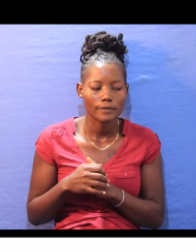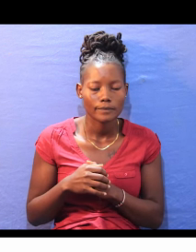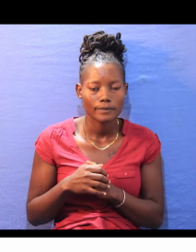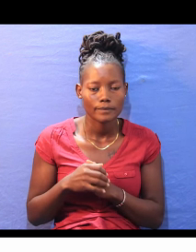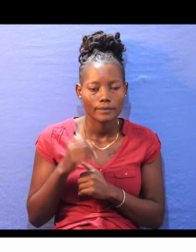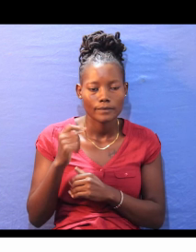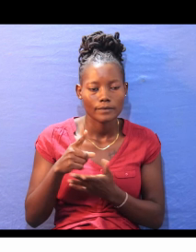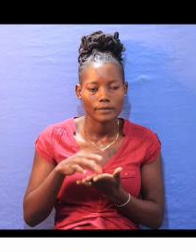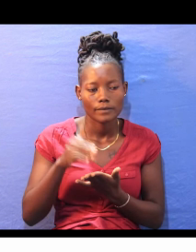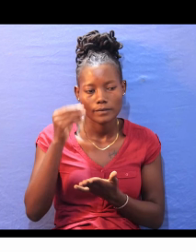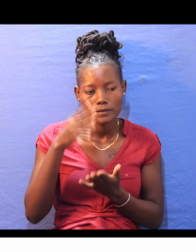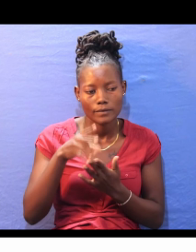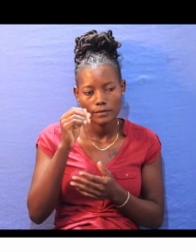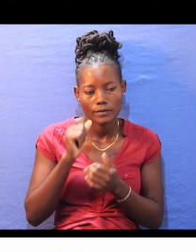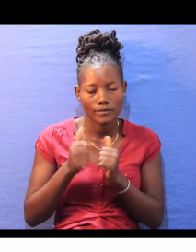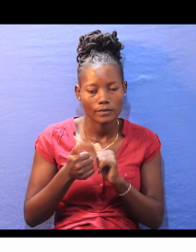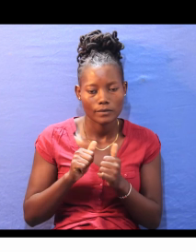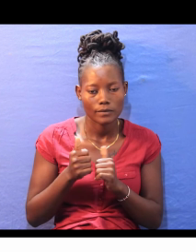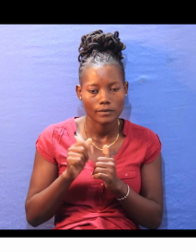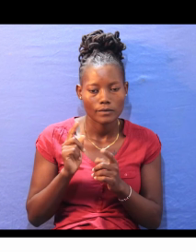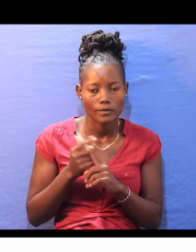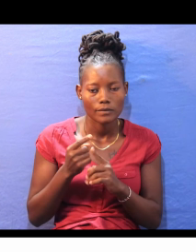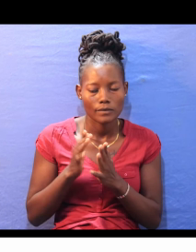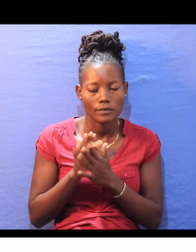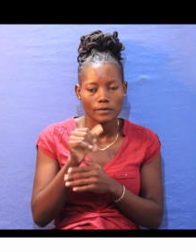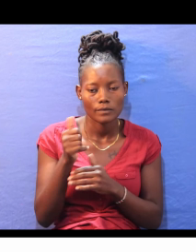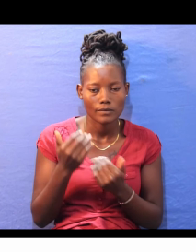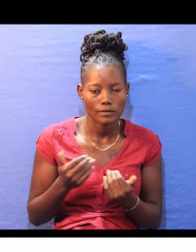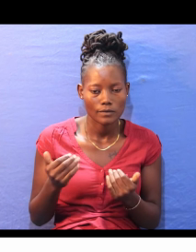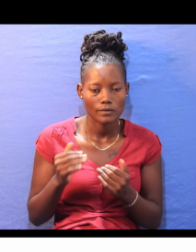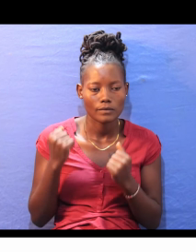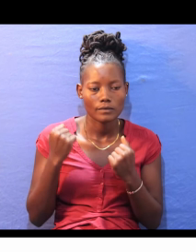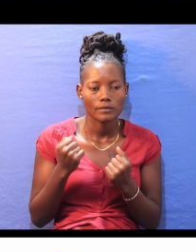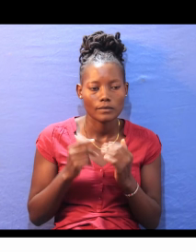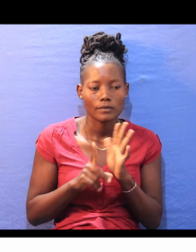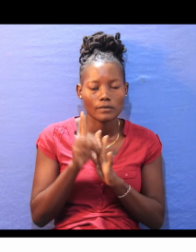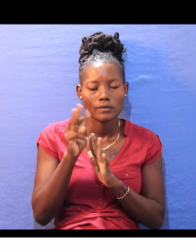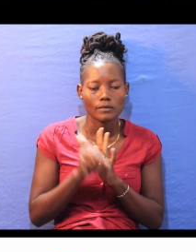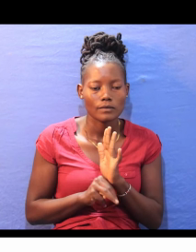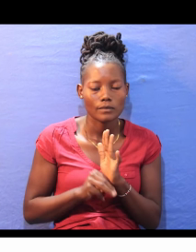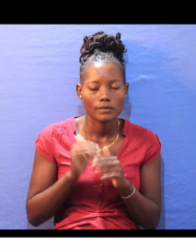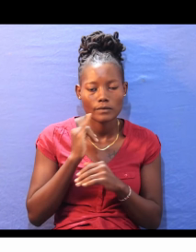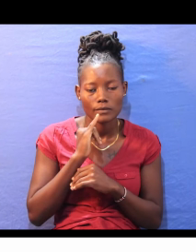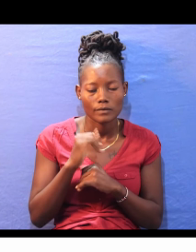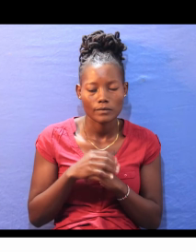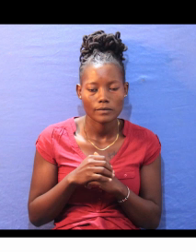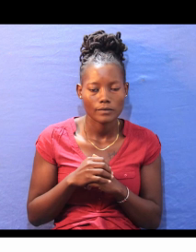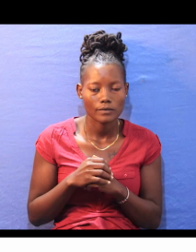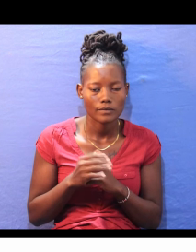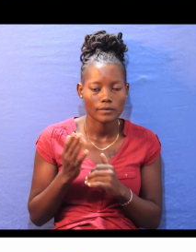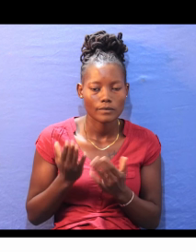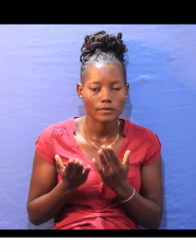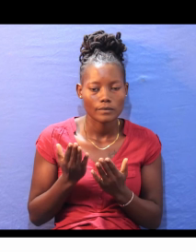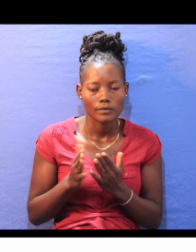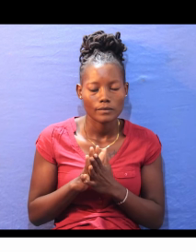They can learn sports skills here, they can learn other things, but our strength development is very